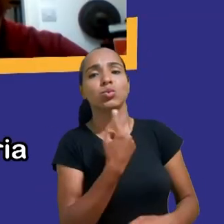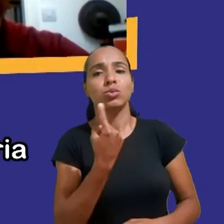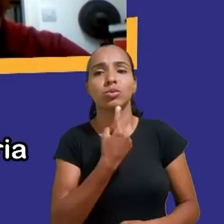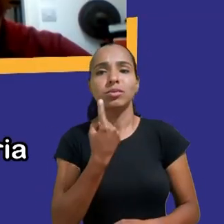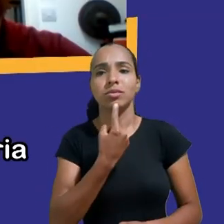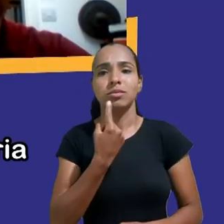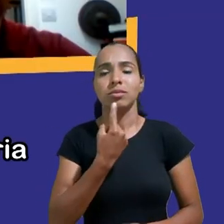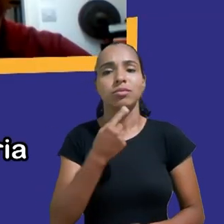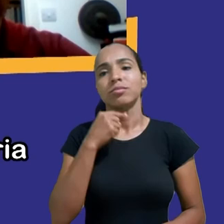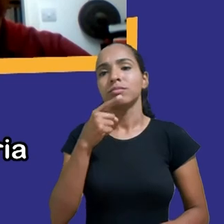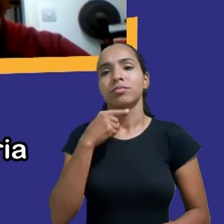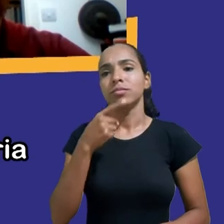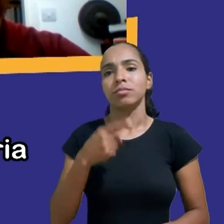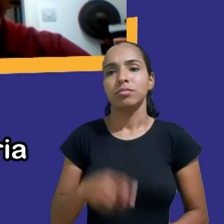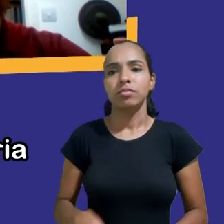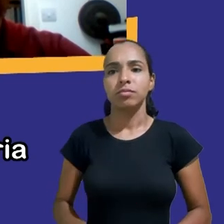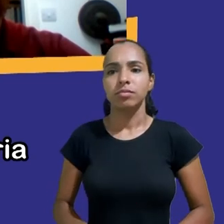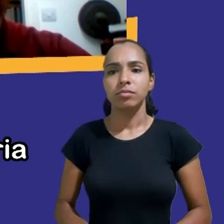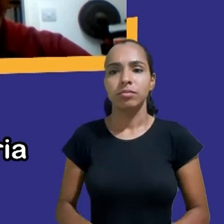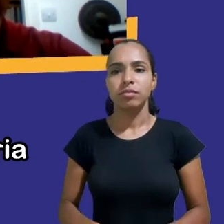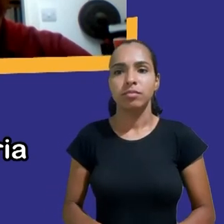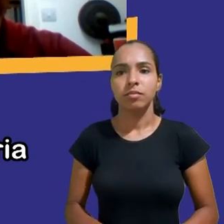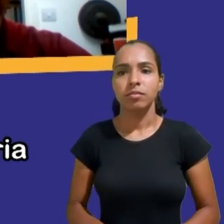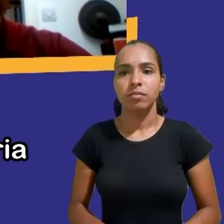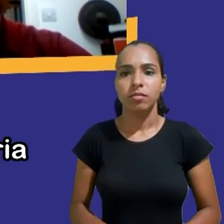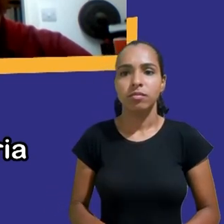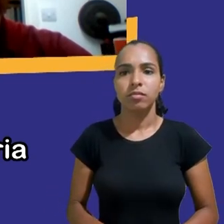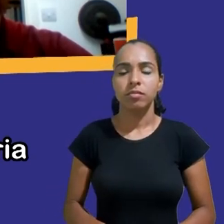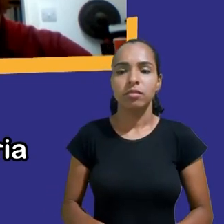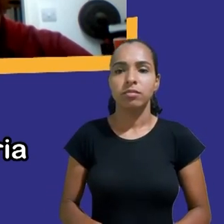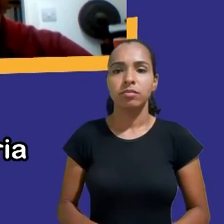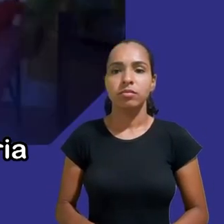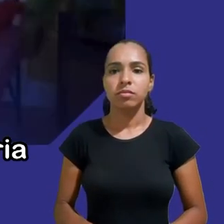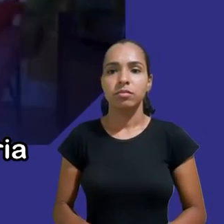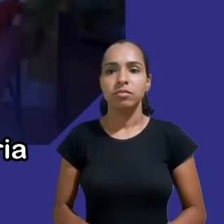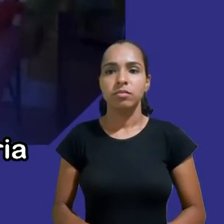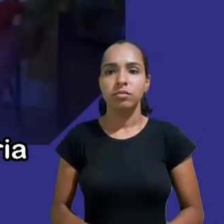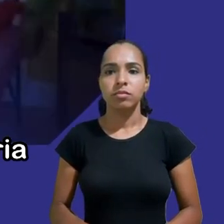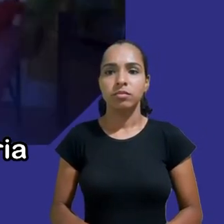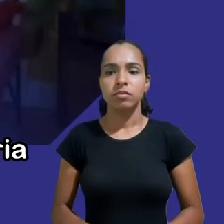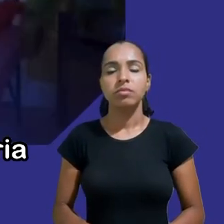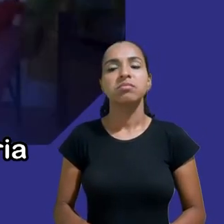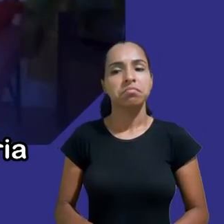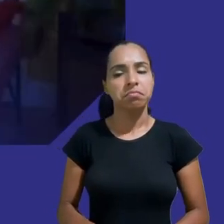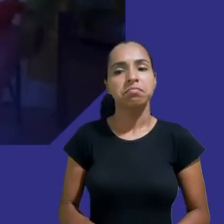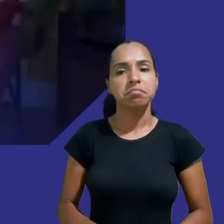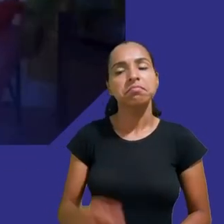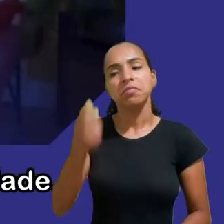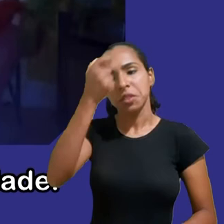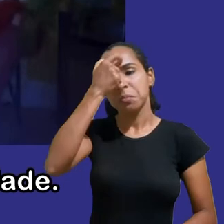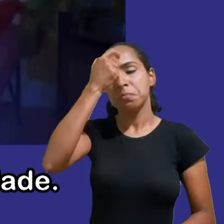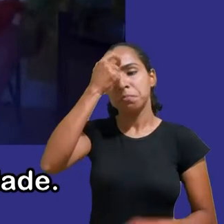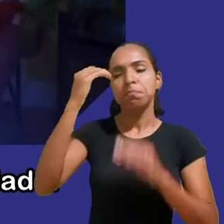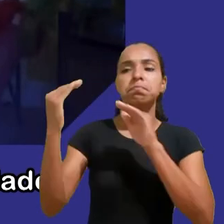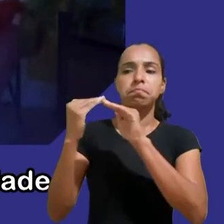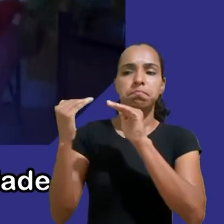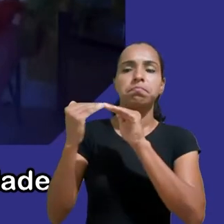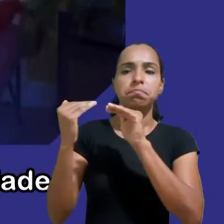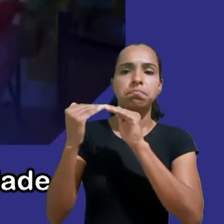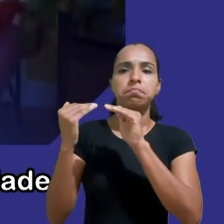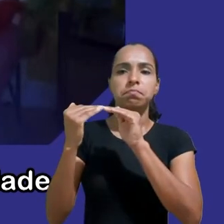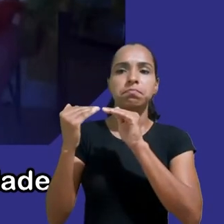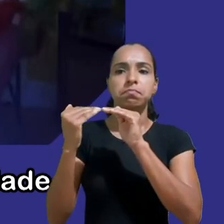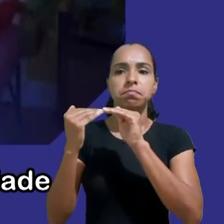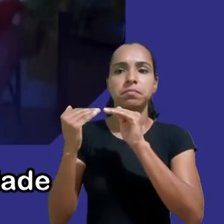I couldn't agree more and I would just also add that we need to explore forms of